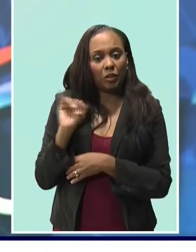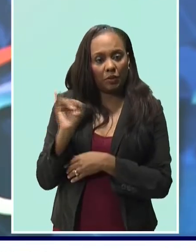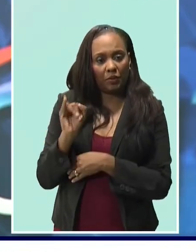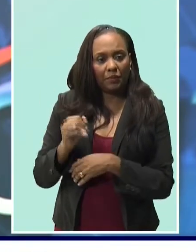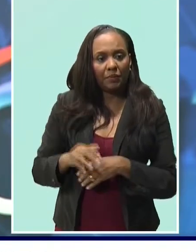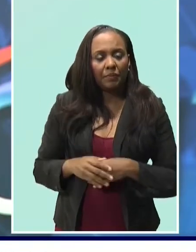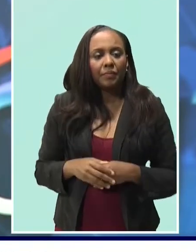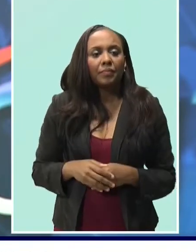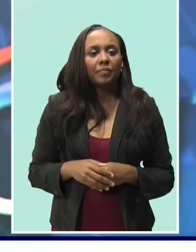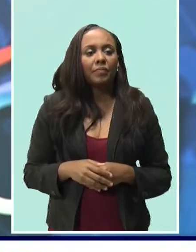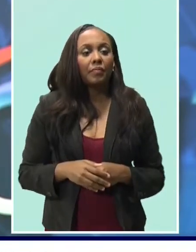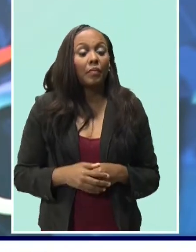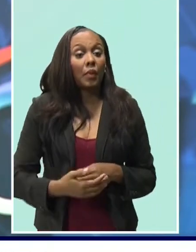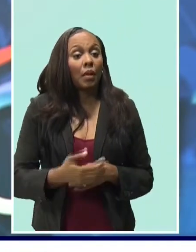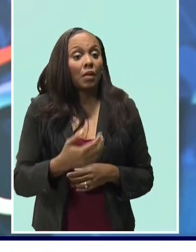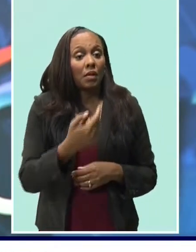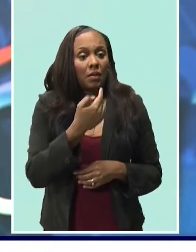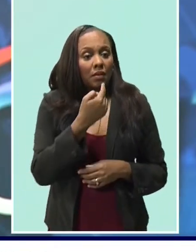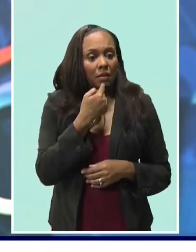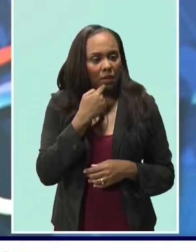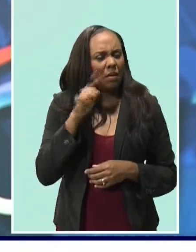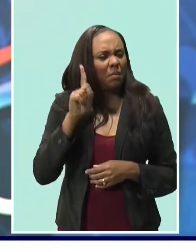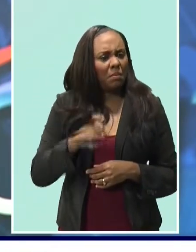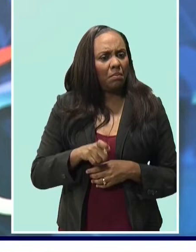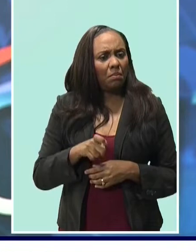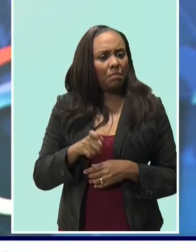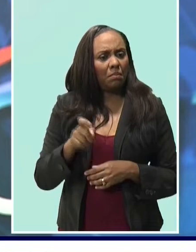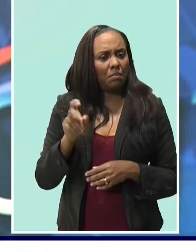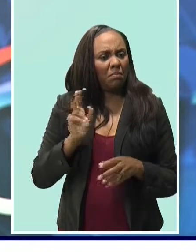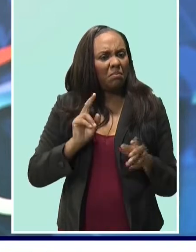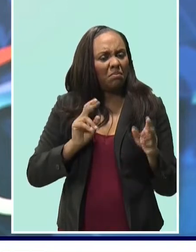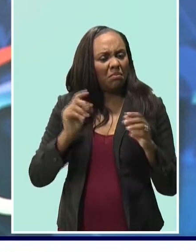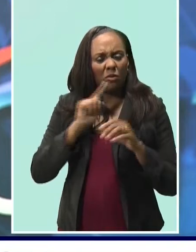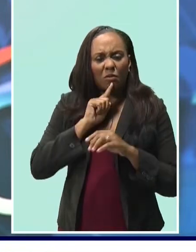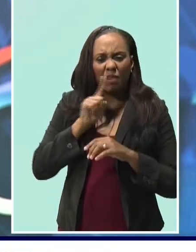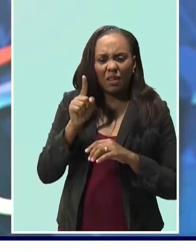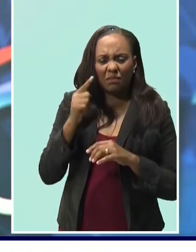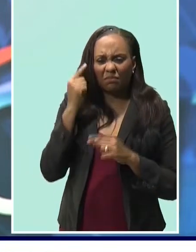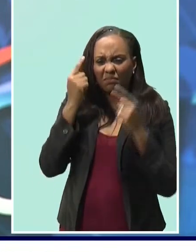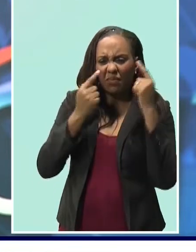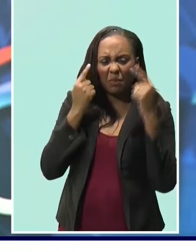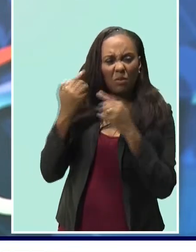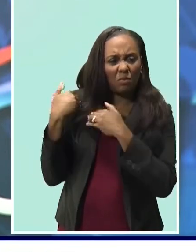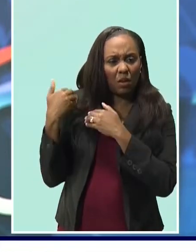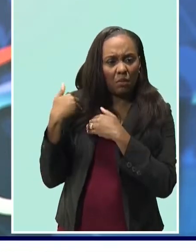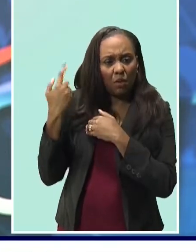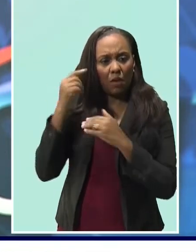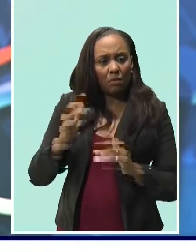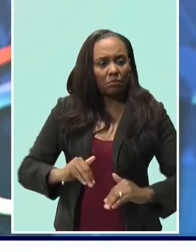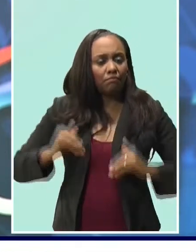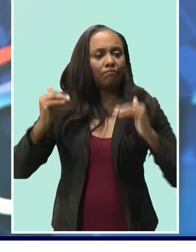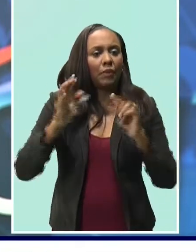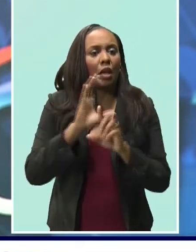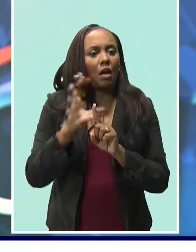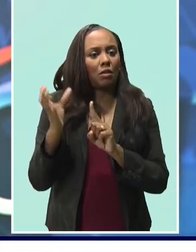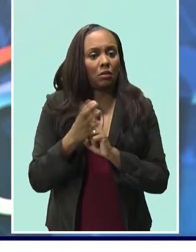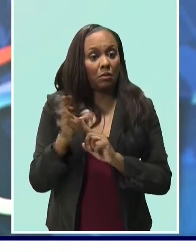The COSCAP CEO said society must also consider the role they have to play in uplifting the cultural